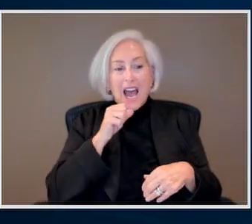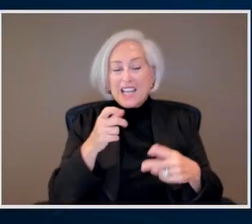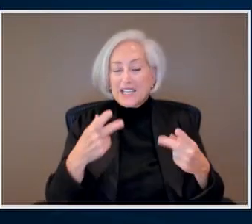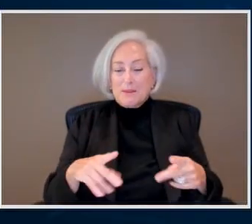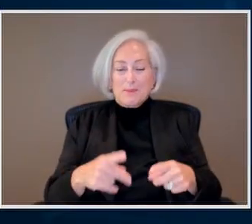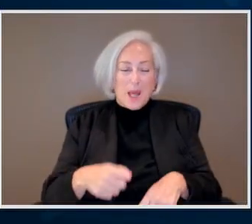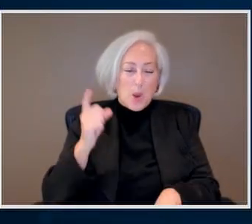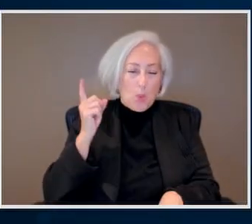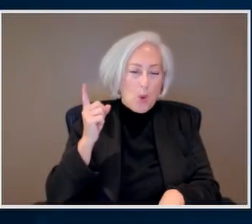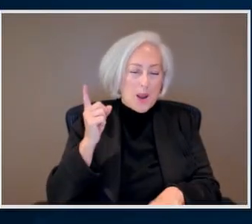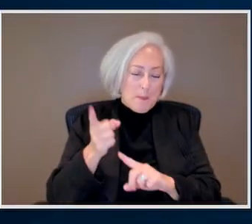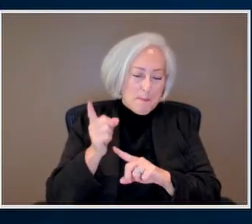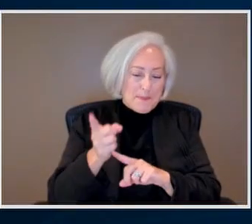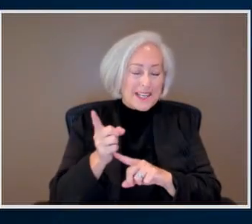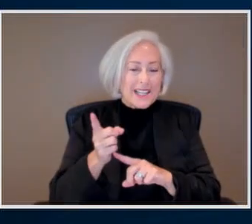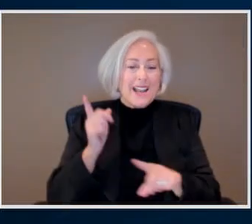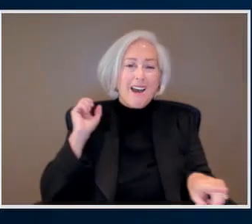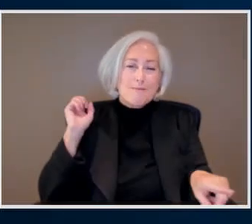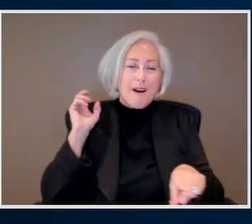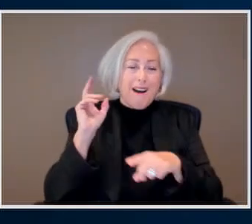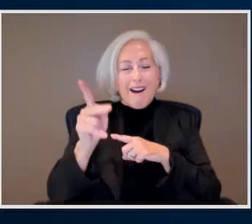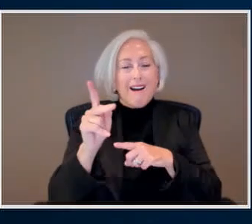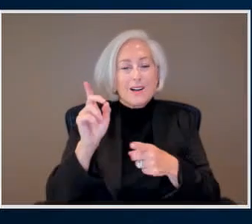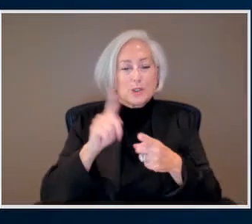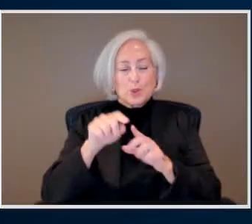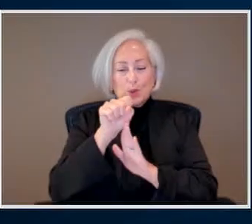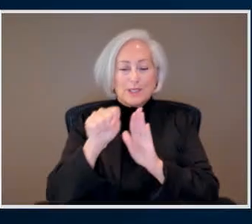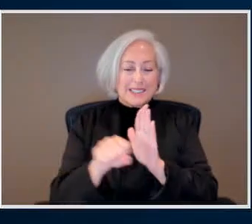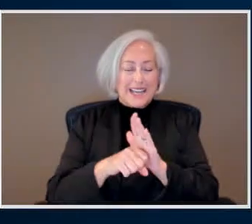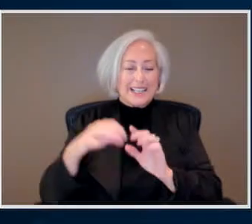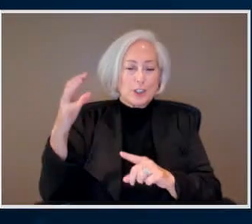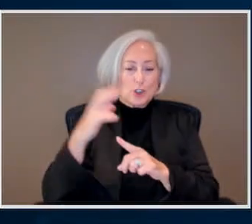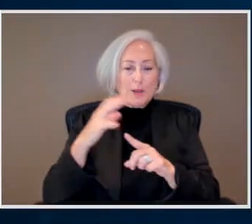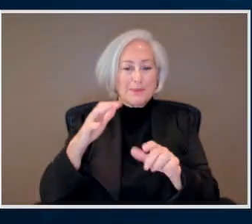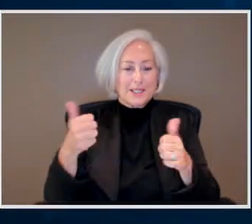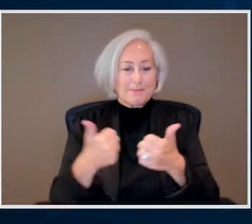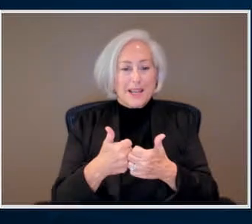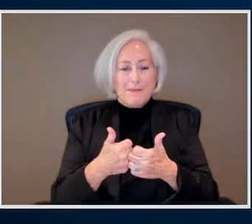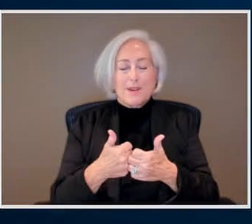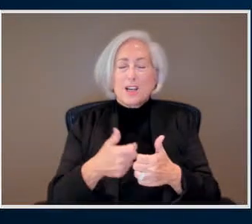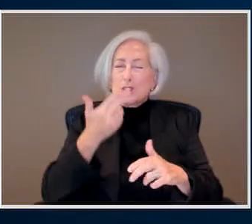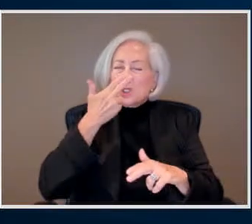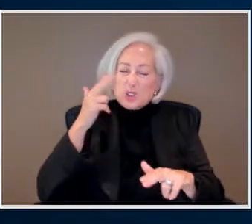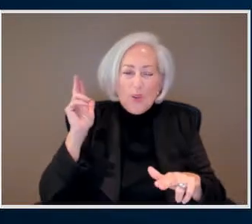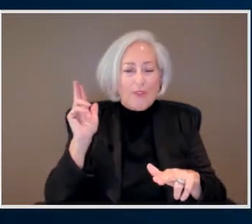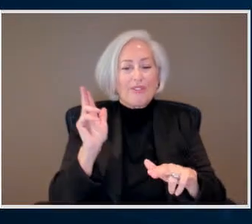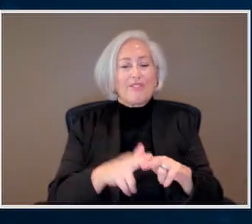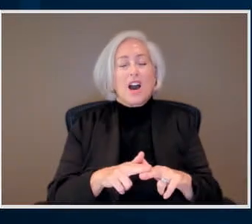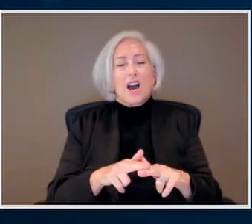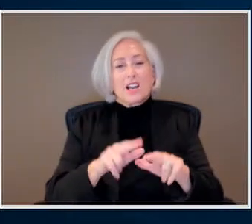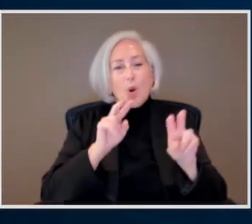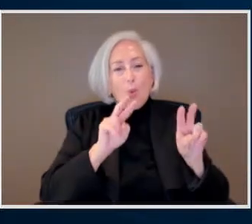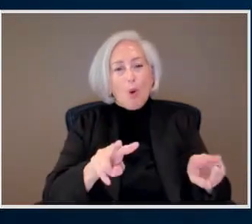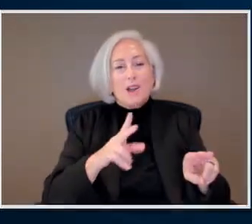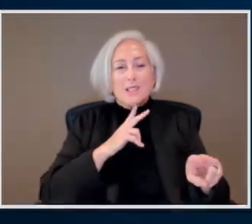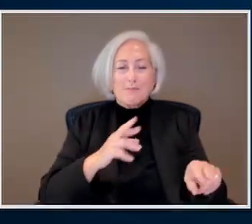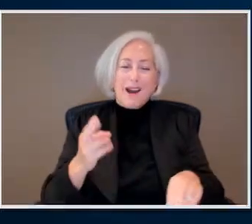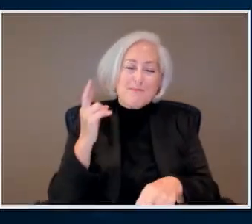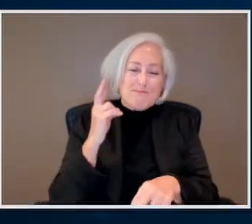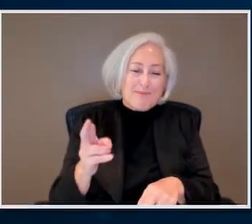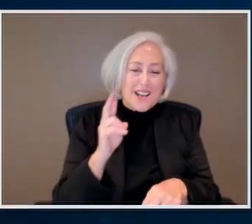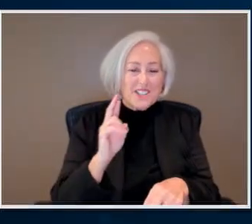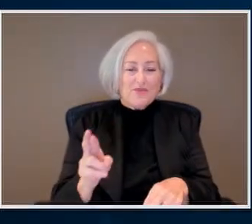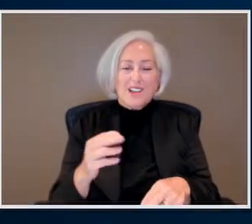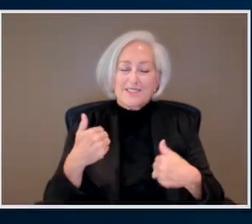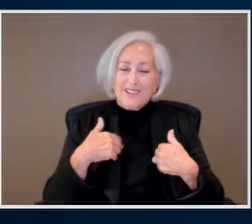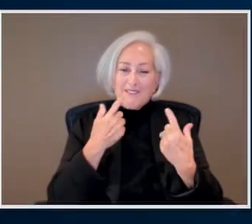went all the way to state championship game, and it was a blast. Like, I had so much fun just watching some of my best friends go out and have super successful